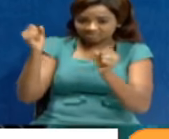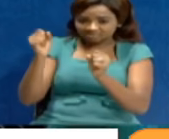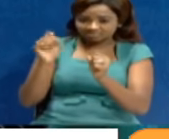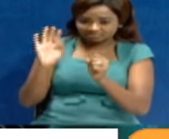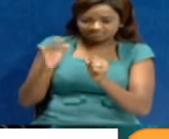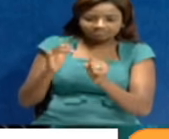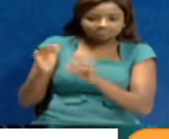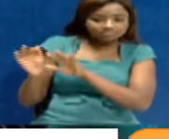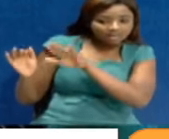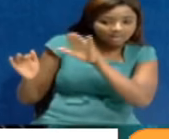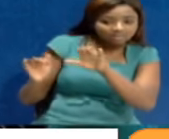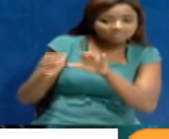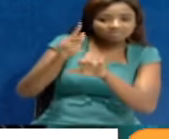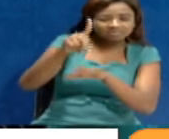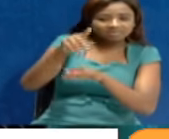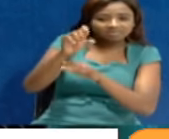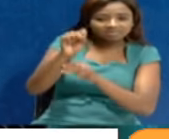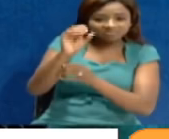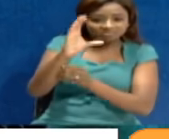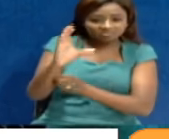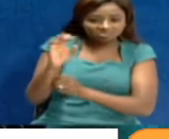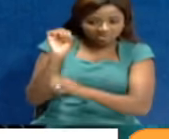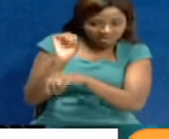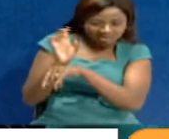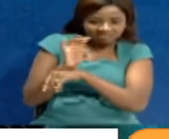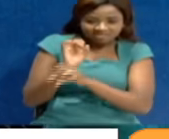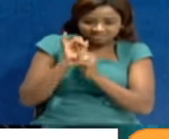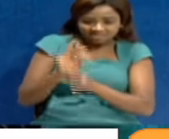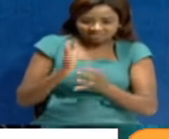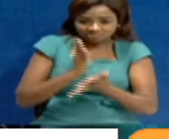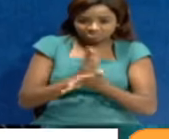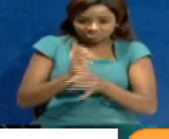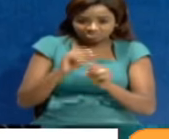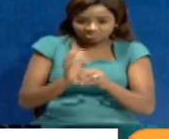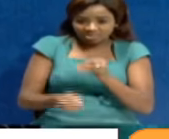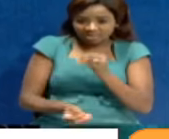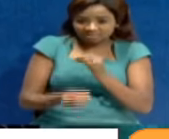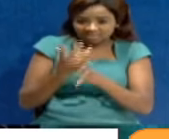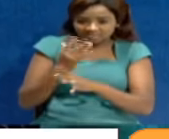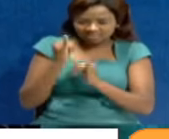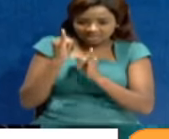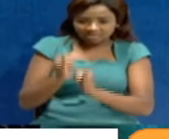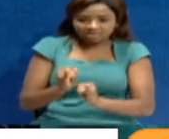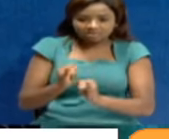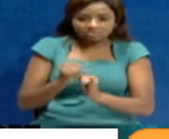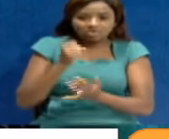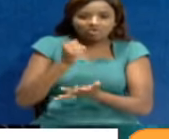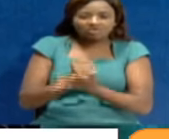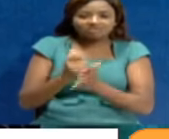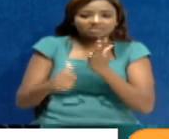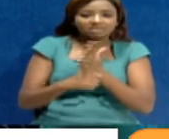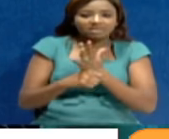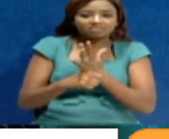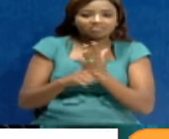sought advice from the Public Service Commission mm-hmm. as to whether they can establish a new office to be known as the